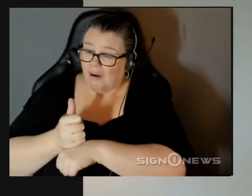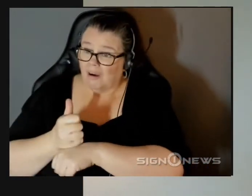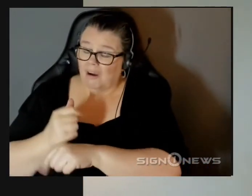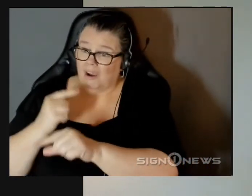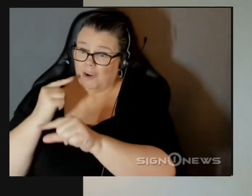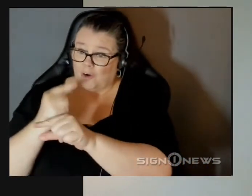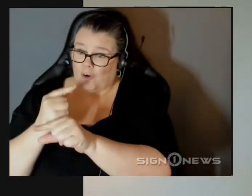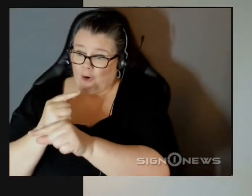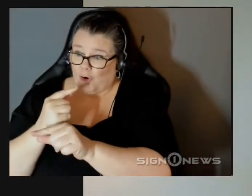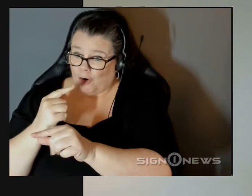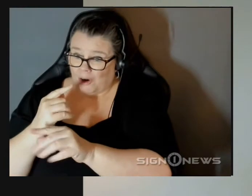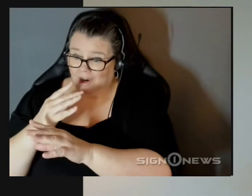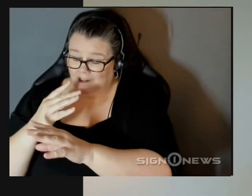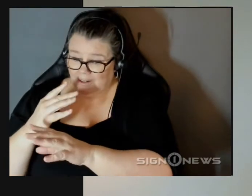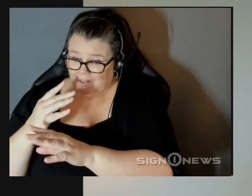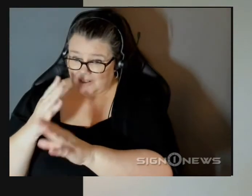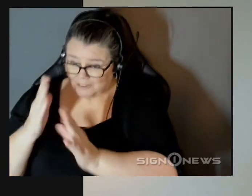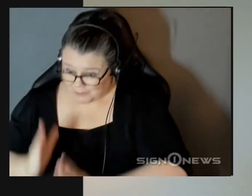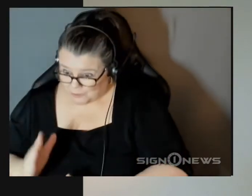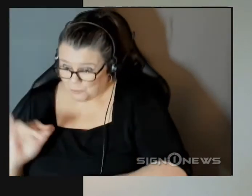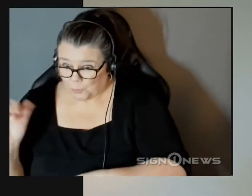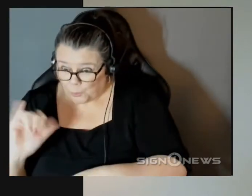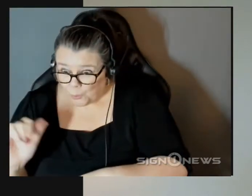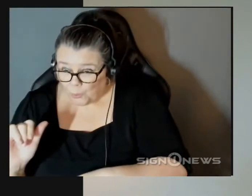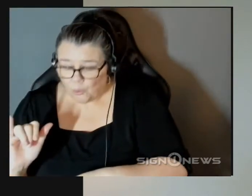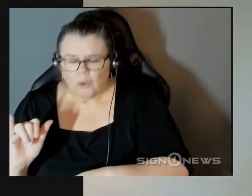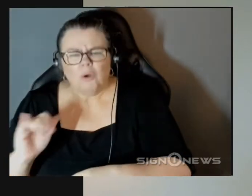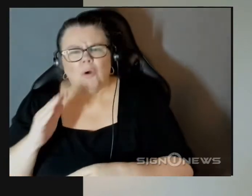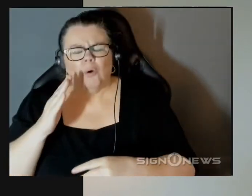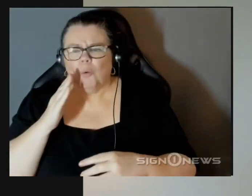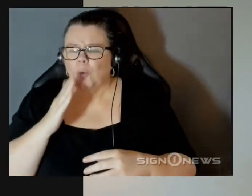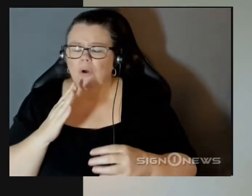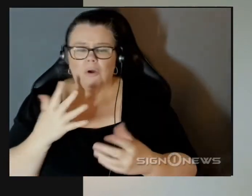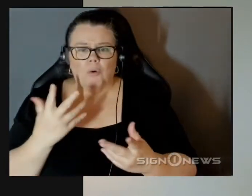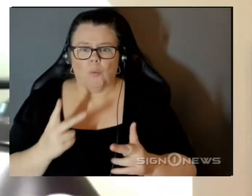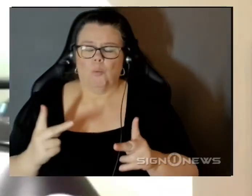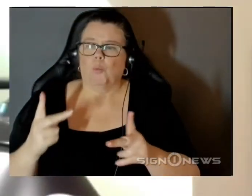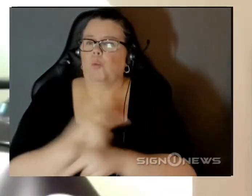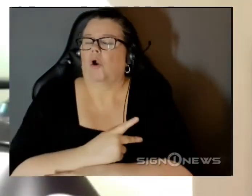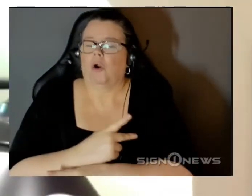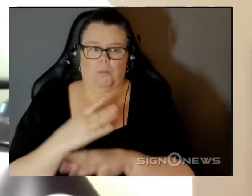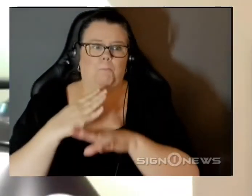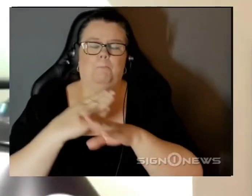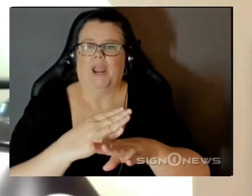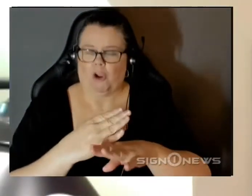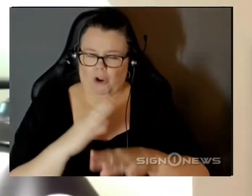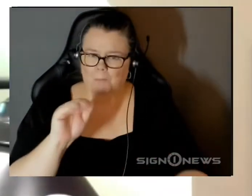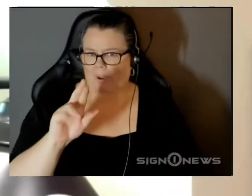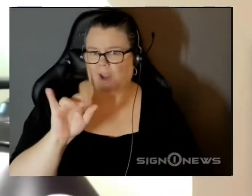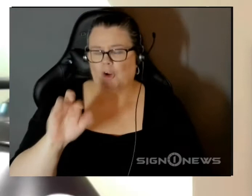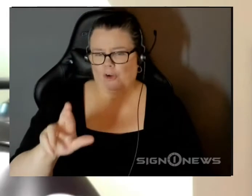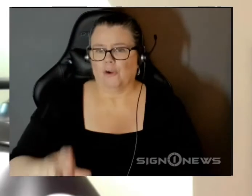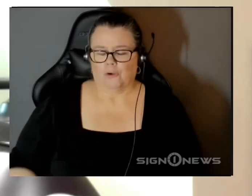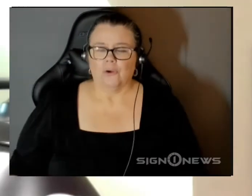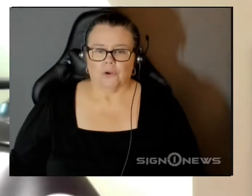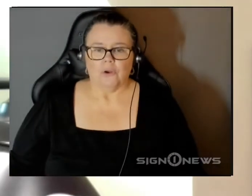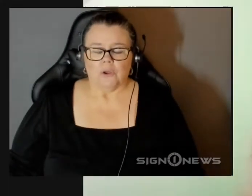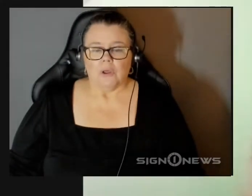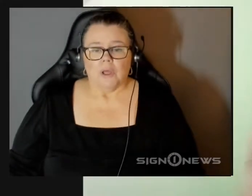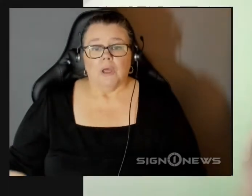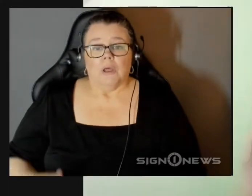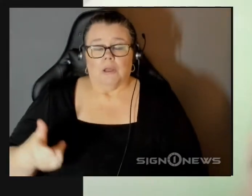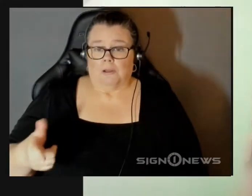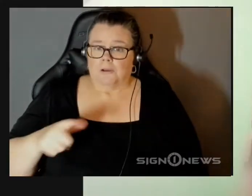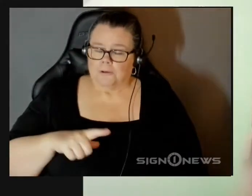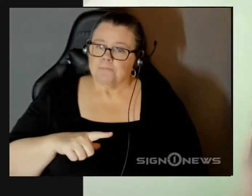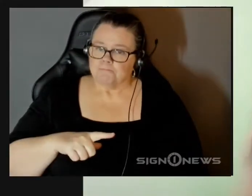in the way, but I'm sure Morgan can talk about the legal ramifications. I mean, briefly, Morgan, this is Morgan,